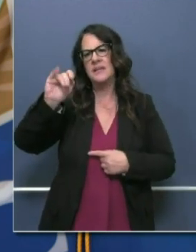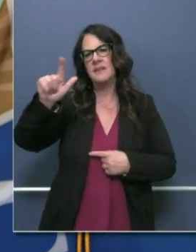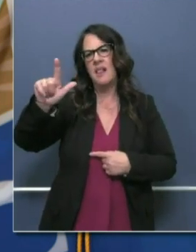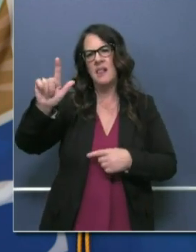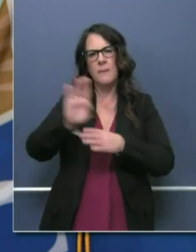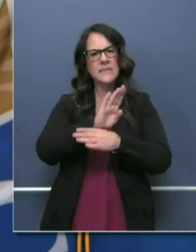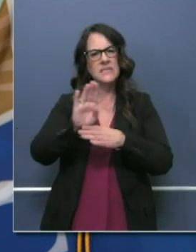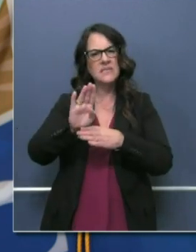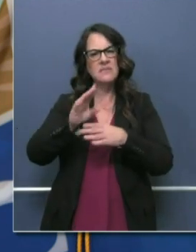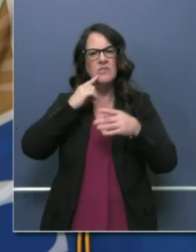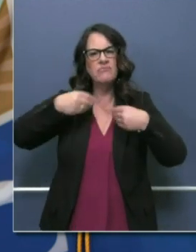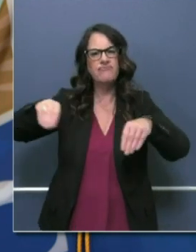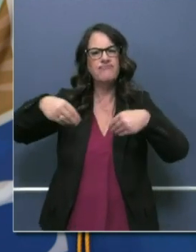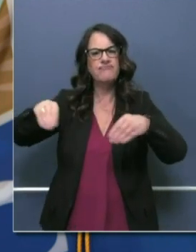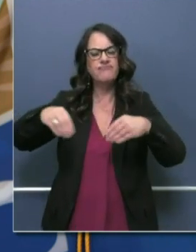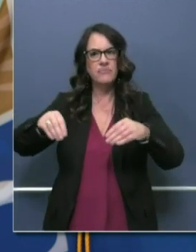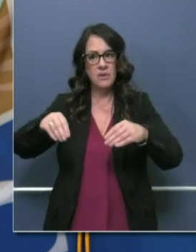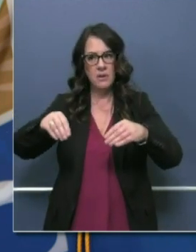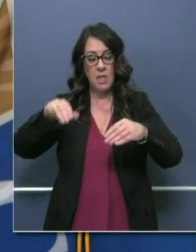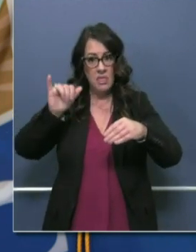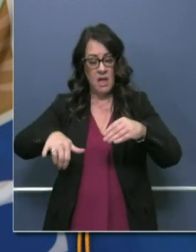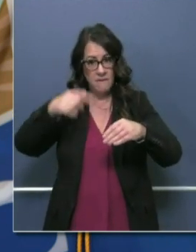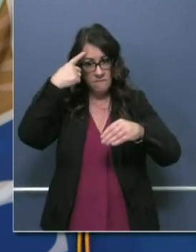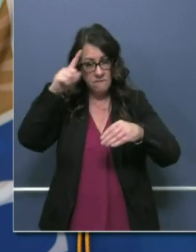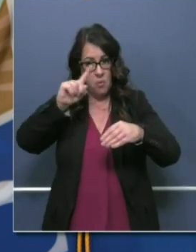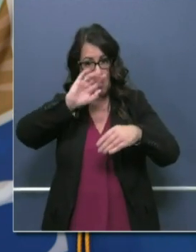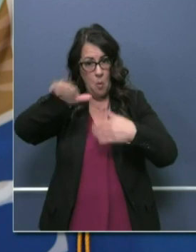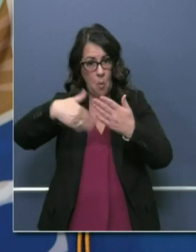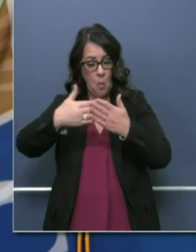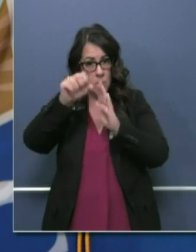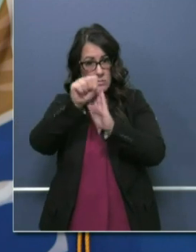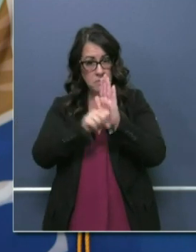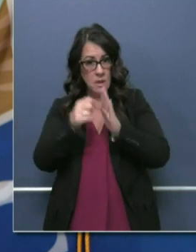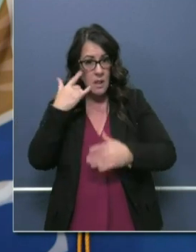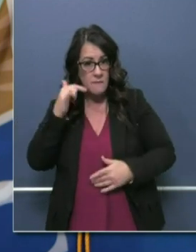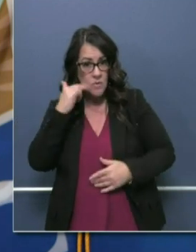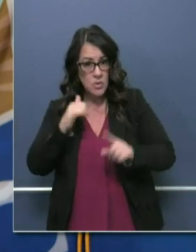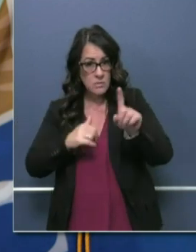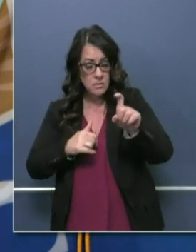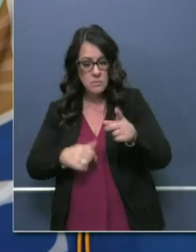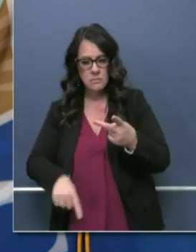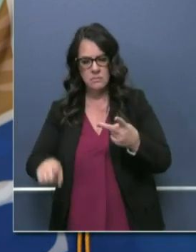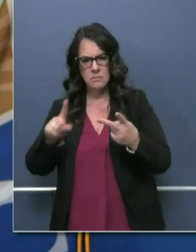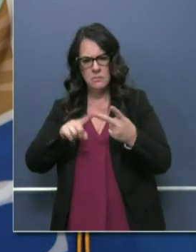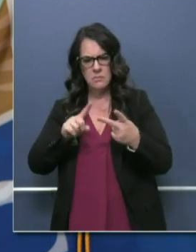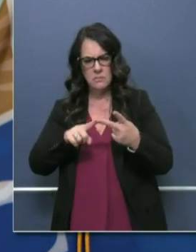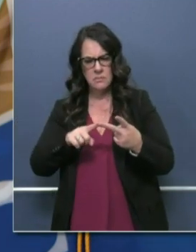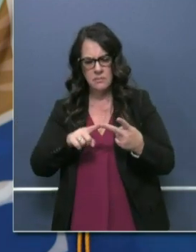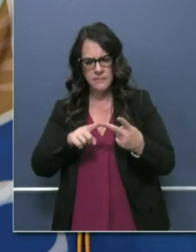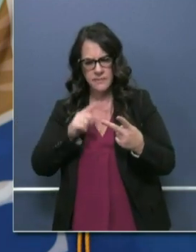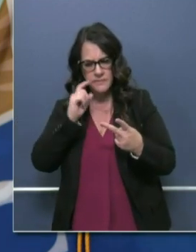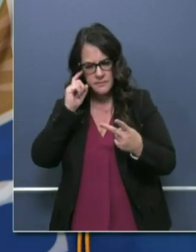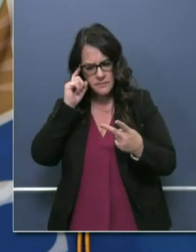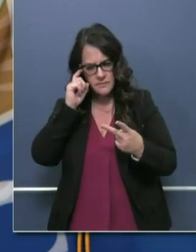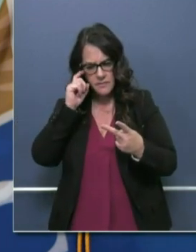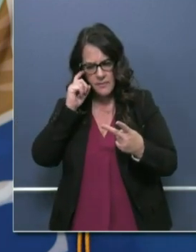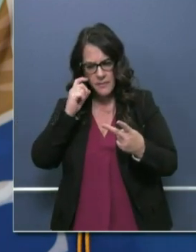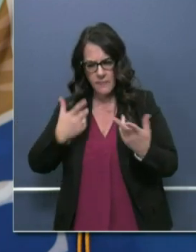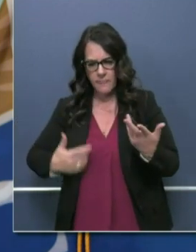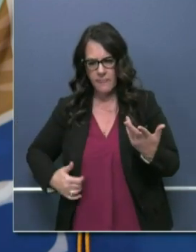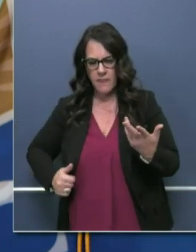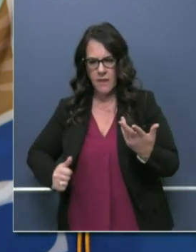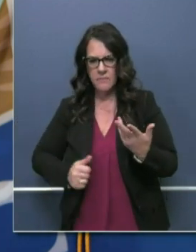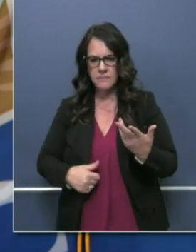restrictions. Does that apply statewide? Just to want to clarify that. And two, what sort of trigger points are there going to be for